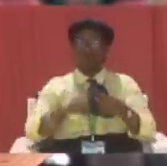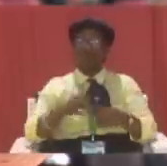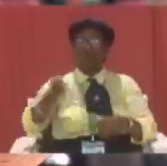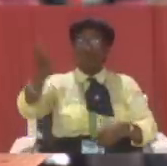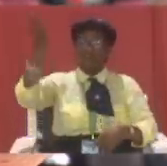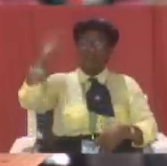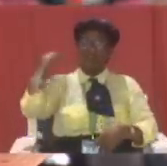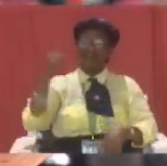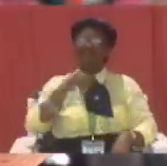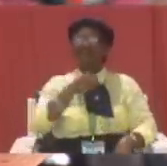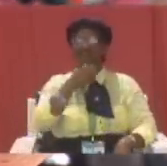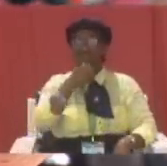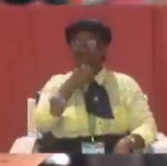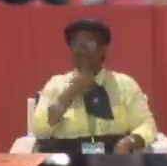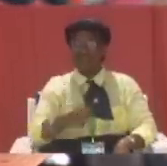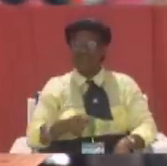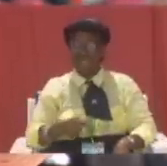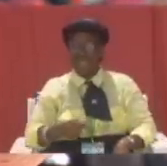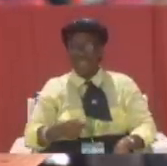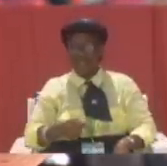Samuel